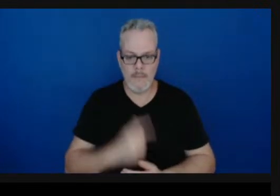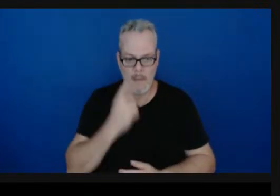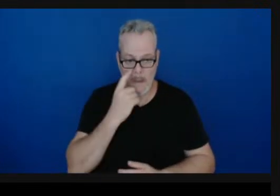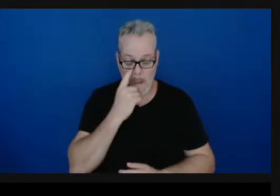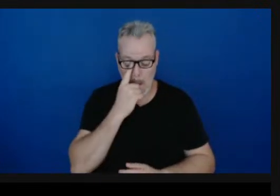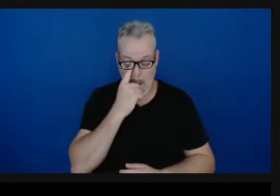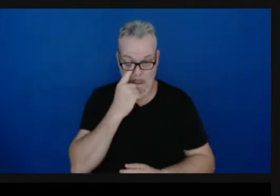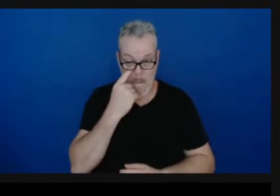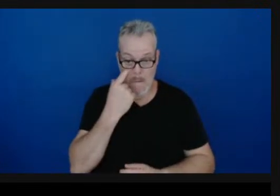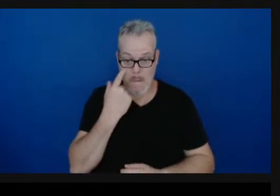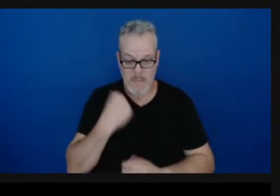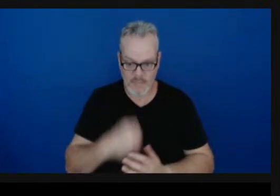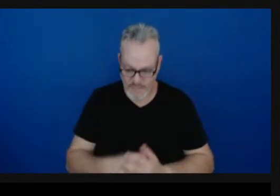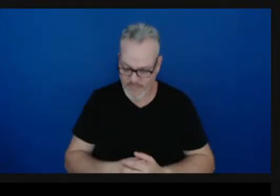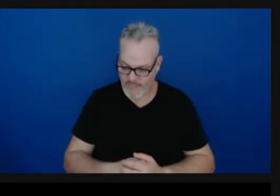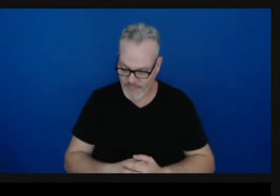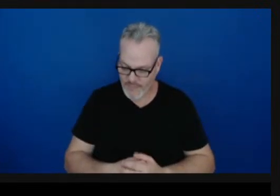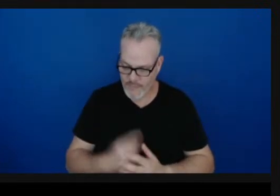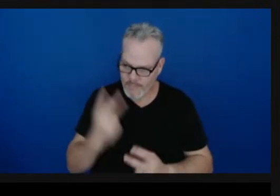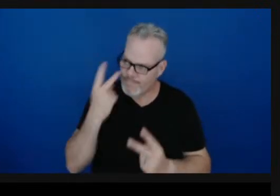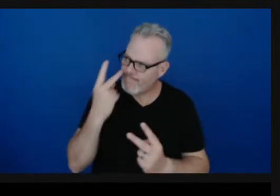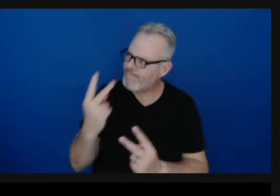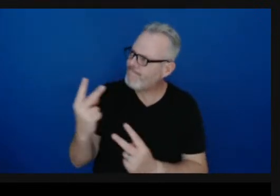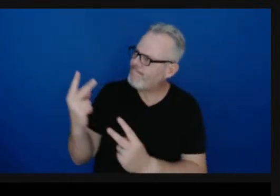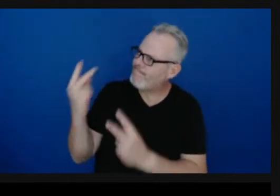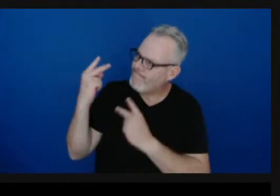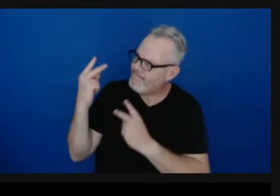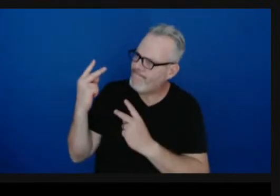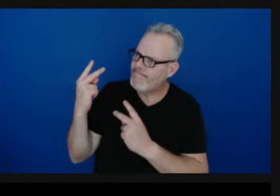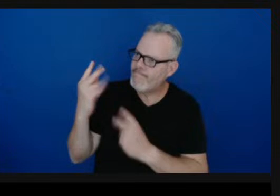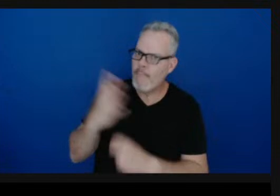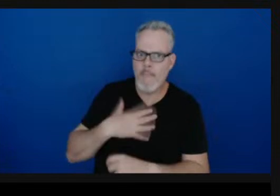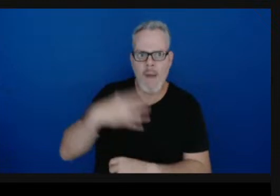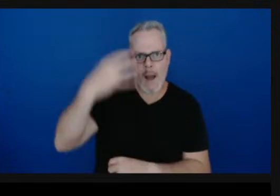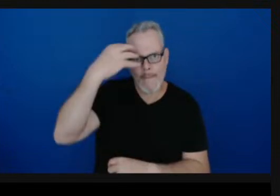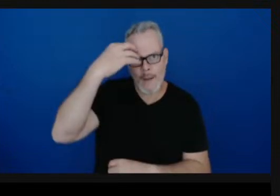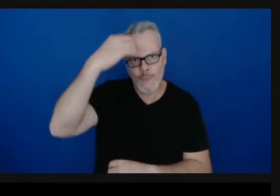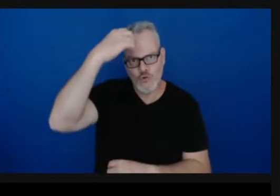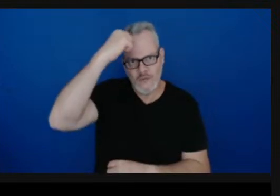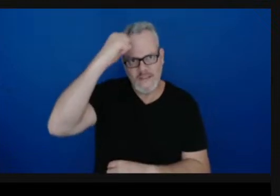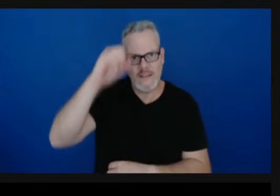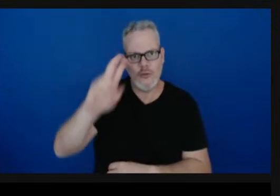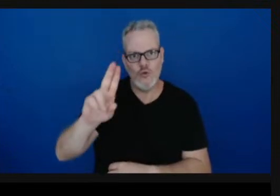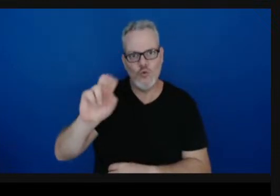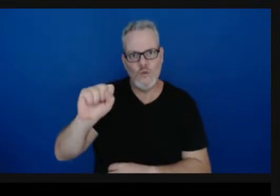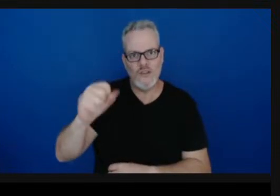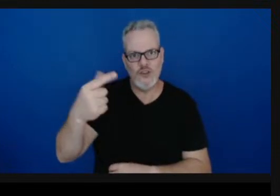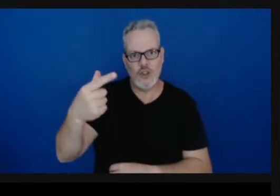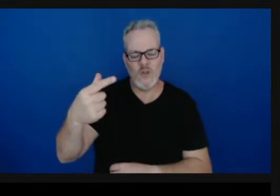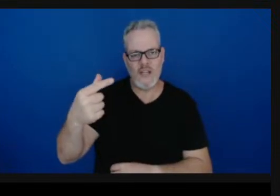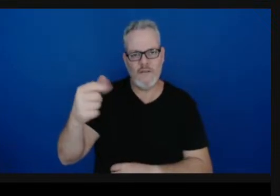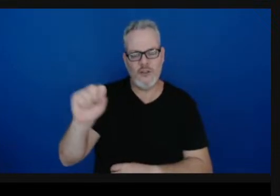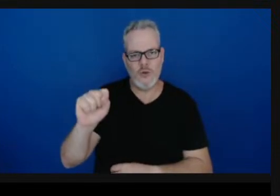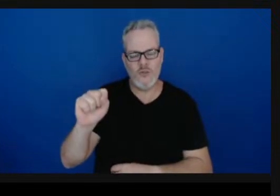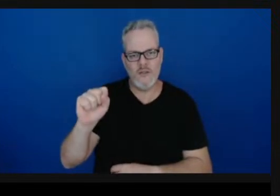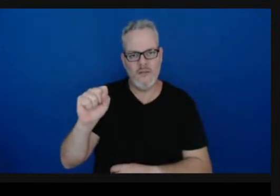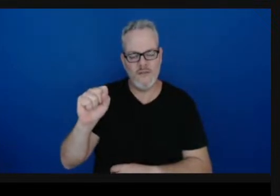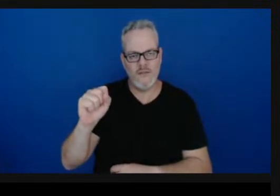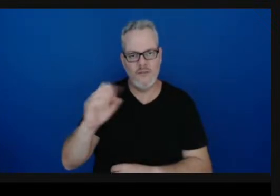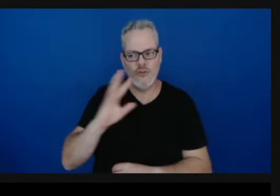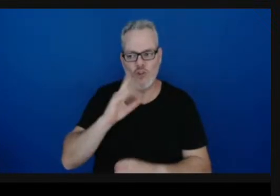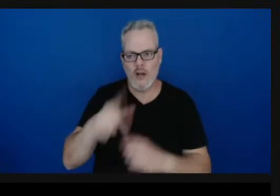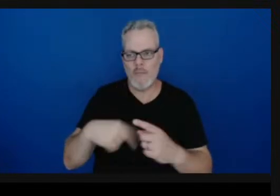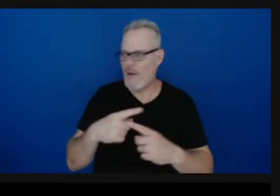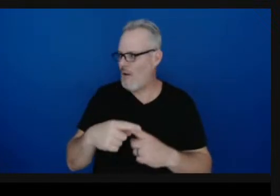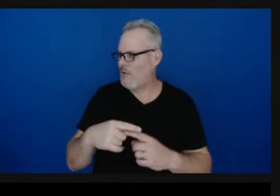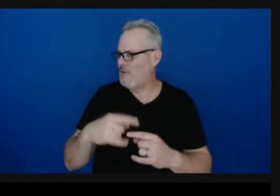I will speak from memory from the presentations USGS has given on drones. There was one in particular that was done in